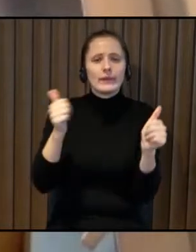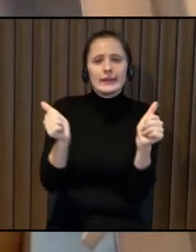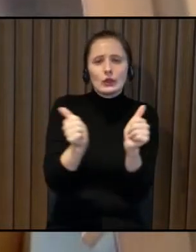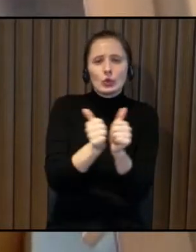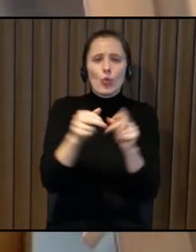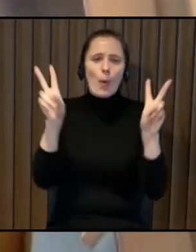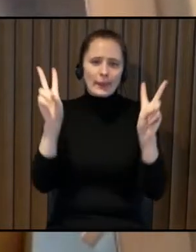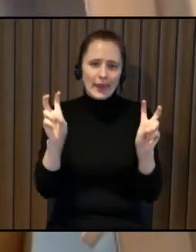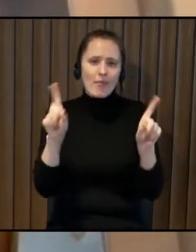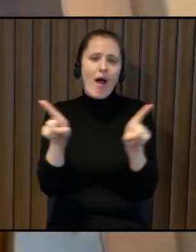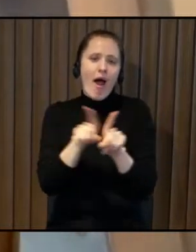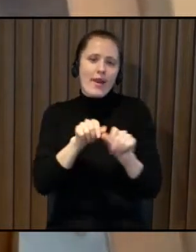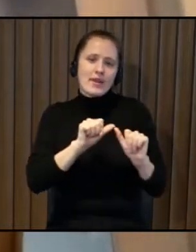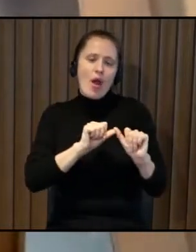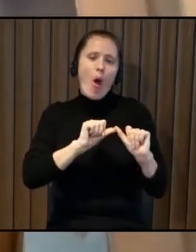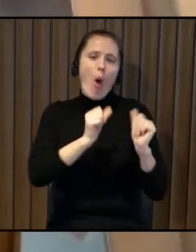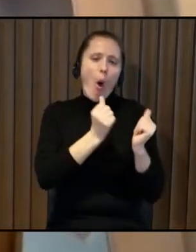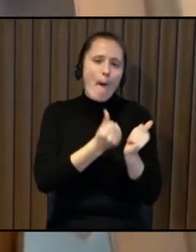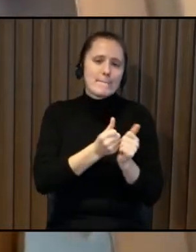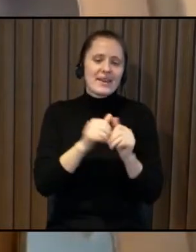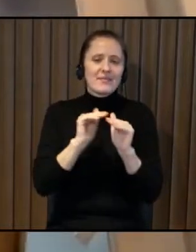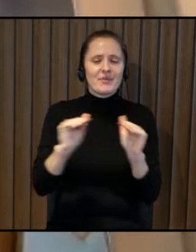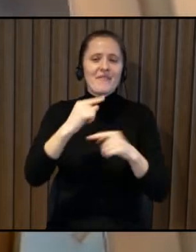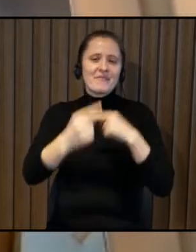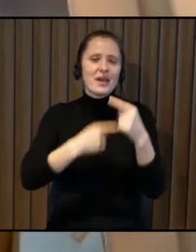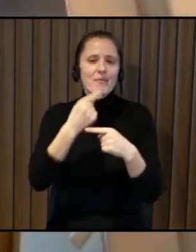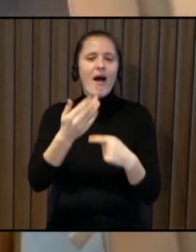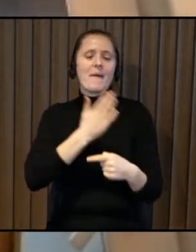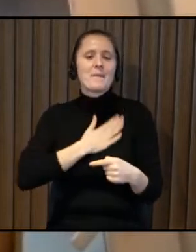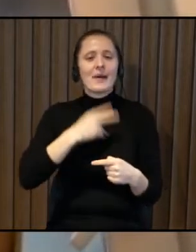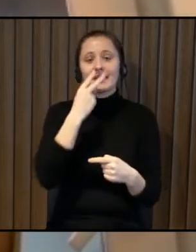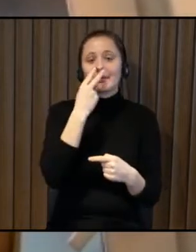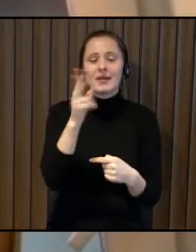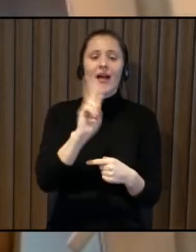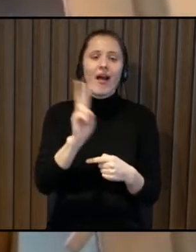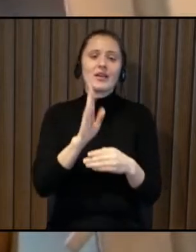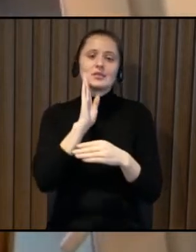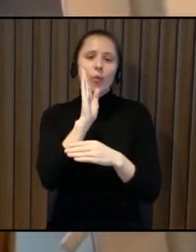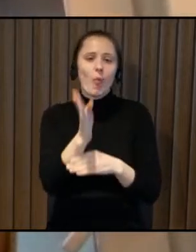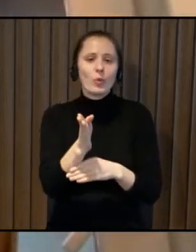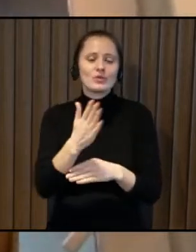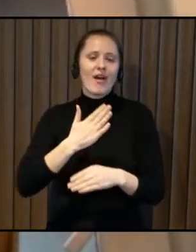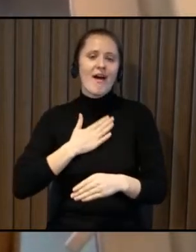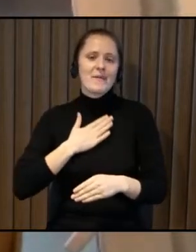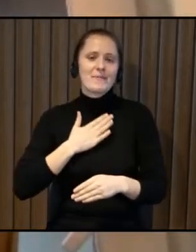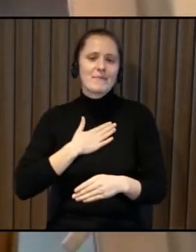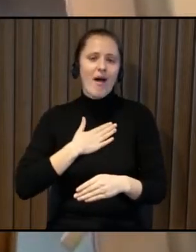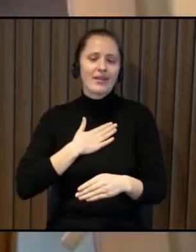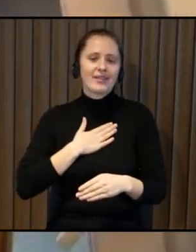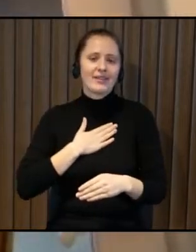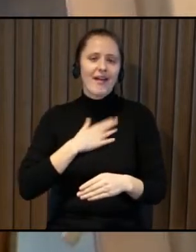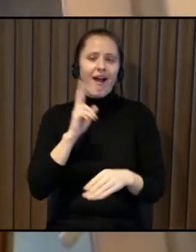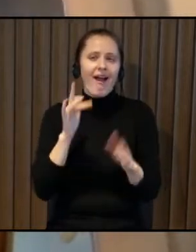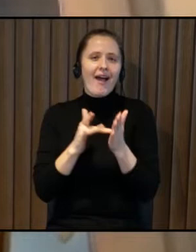the languages that communicate to us is very close to me. It's not only my job, it is also